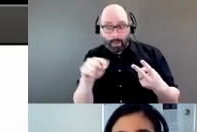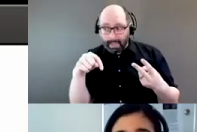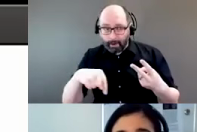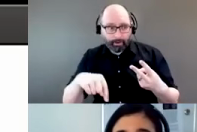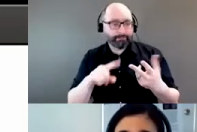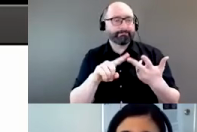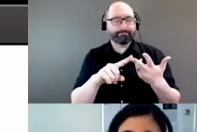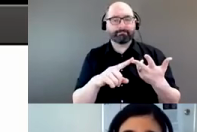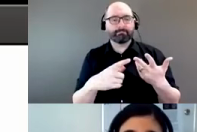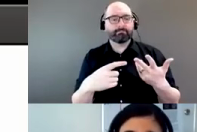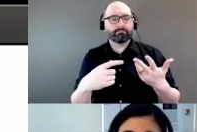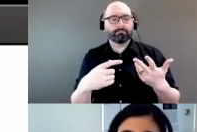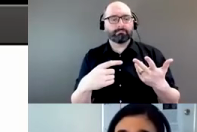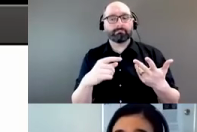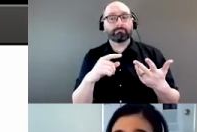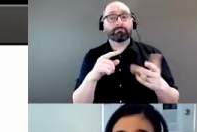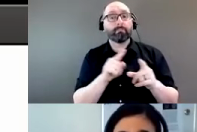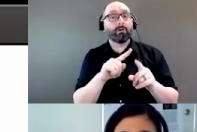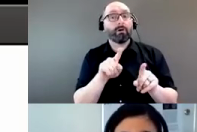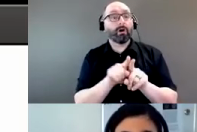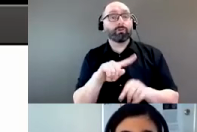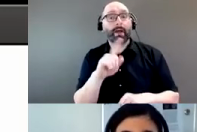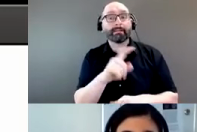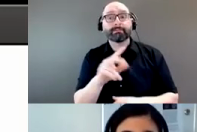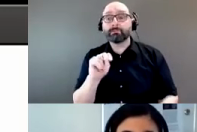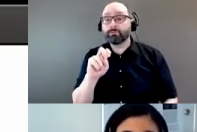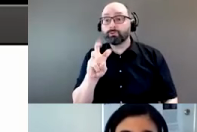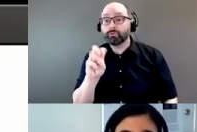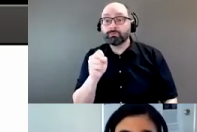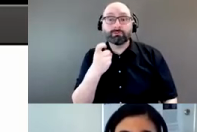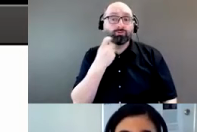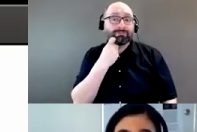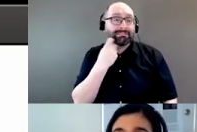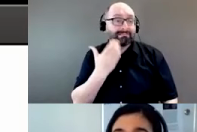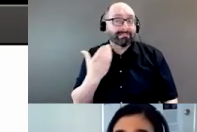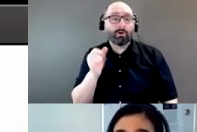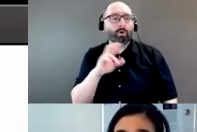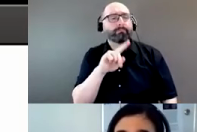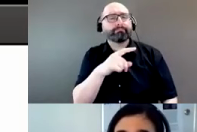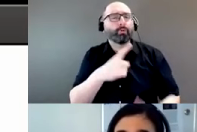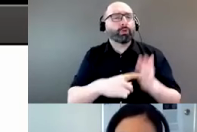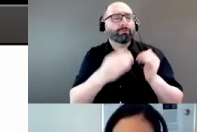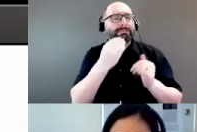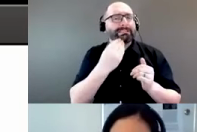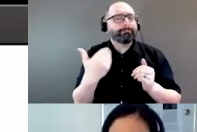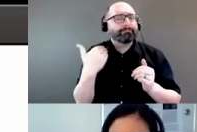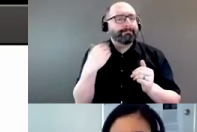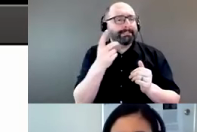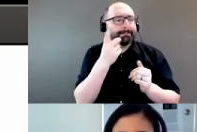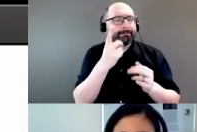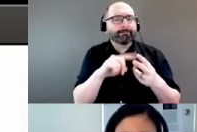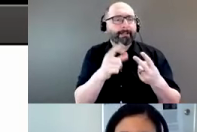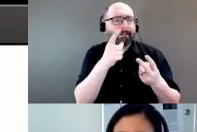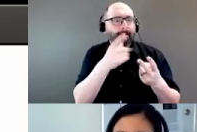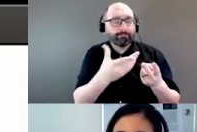and also asking about current events like recent news or what somebody had for dinner or for lunch. I tend to avoid